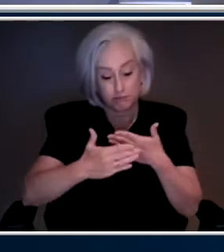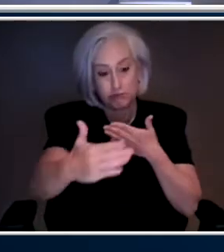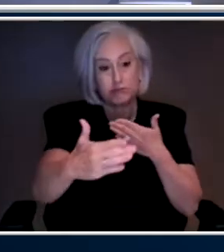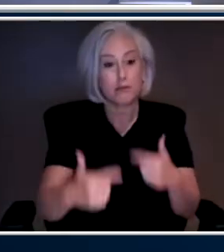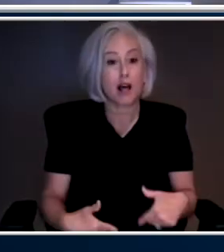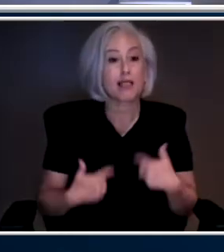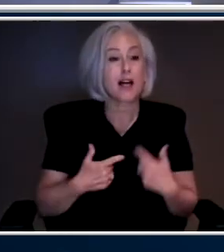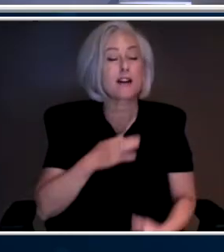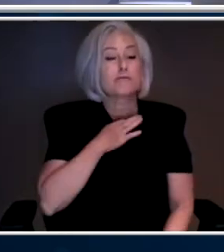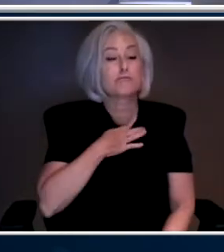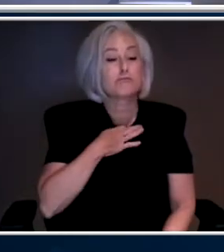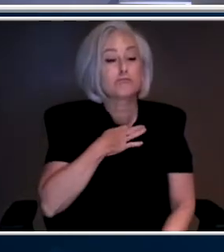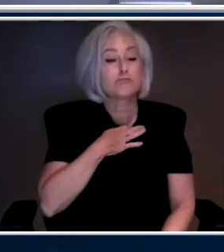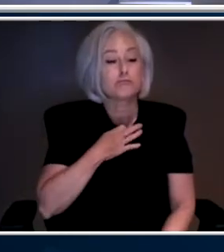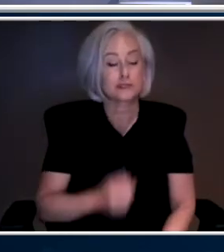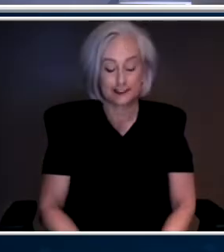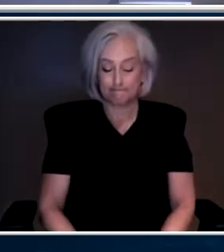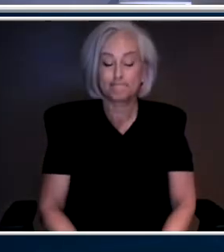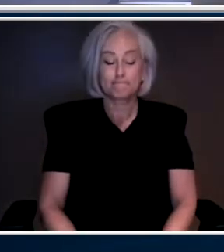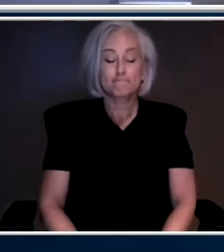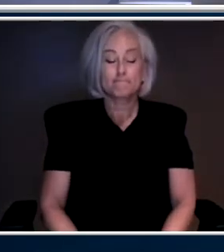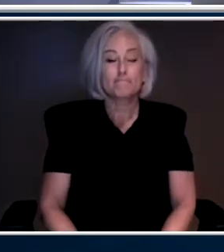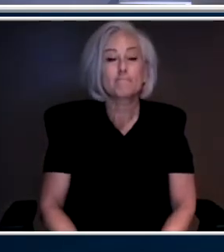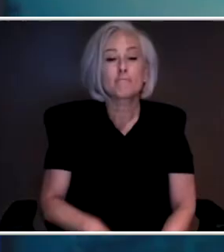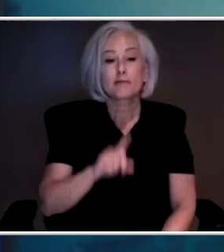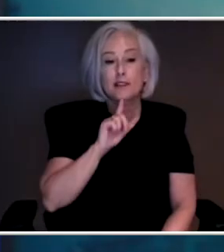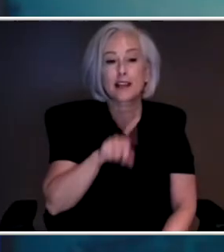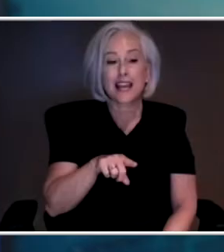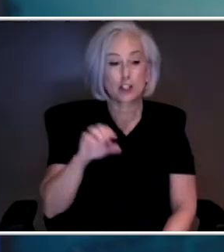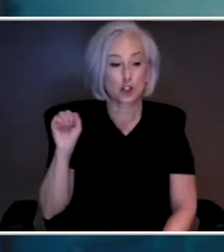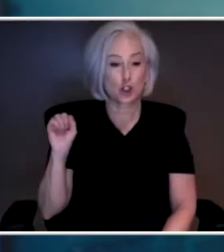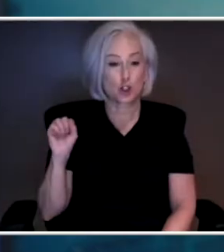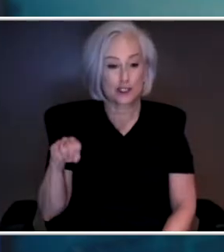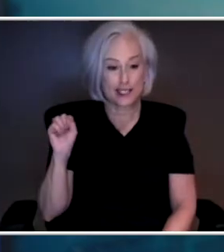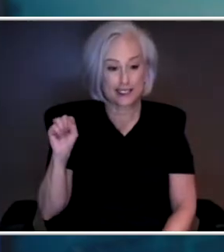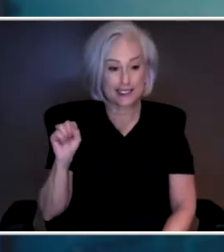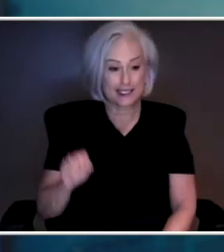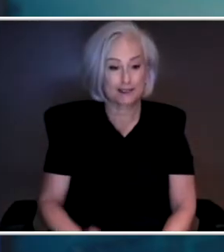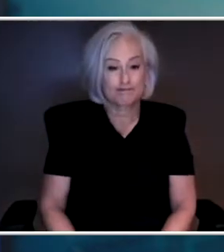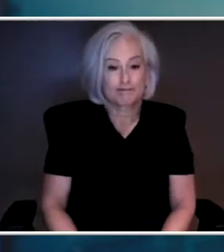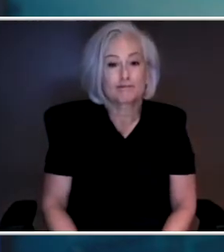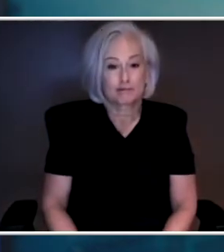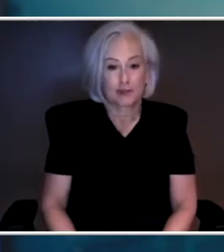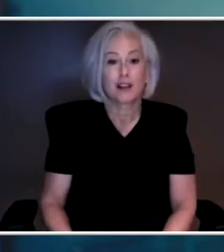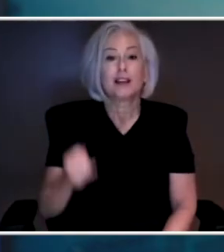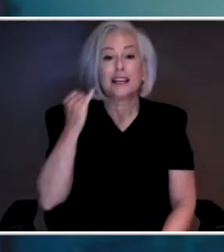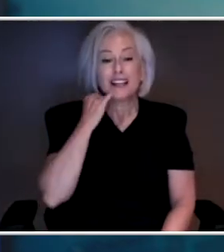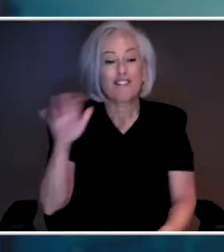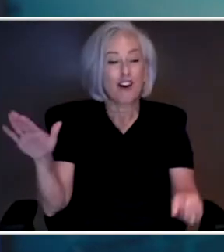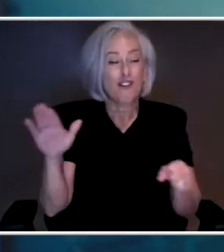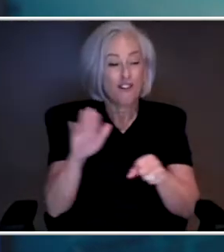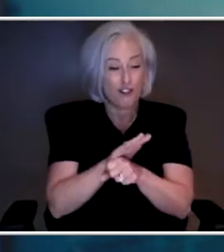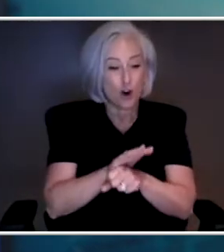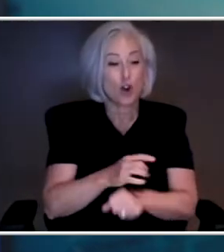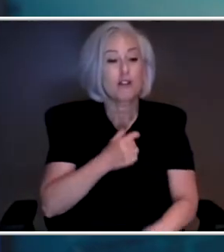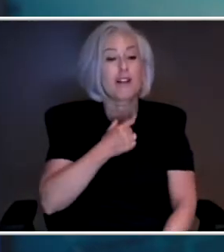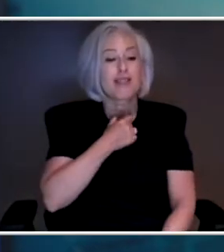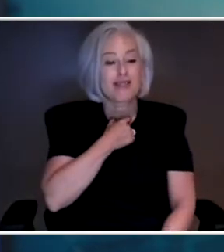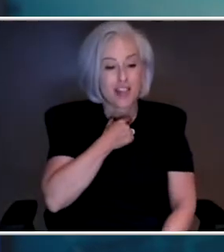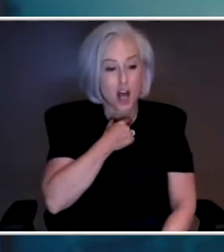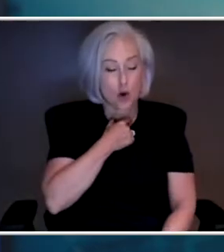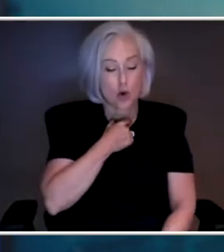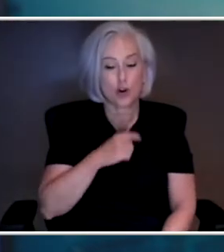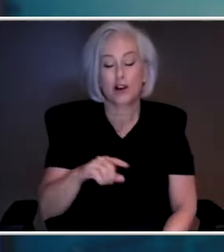Yeah, so yes. So if it just kind of depends. If they take out your entire thyroid, which is called a total thyroidectomy,